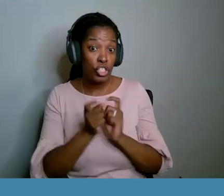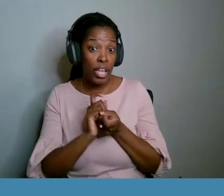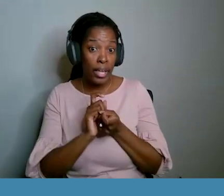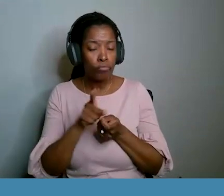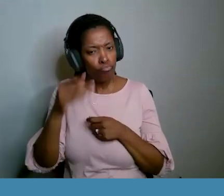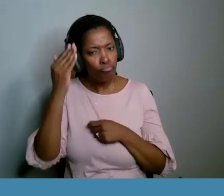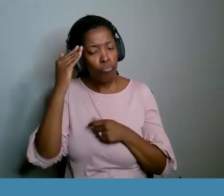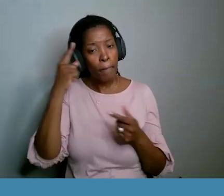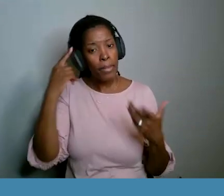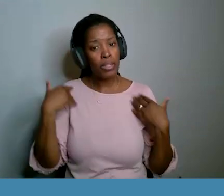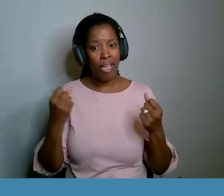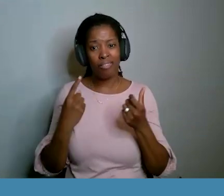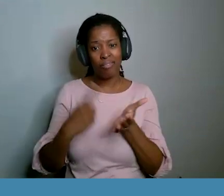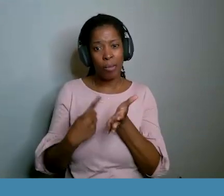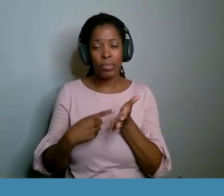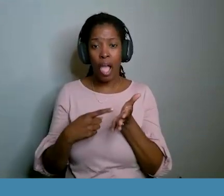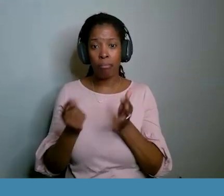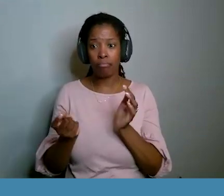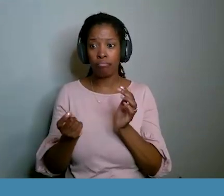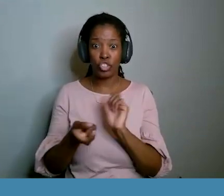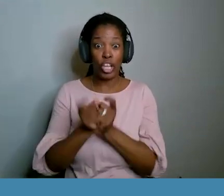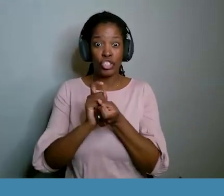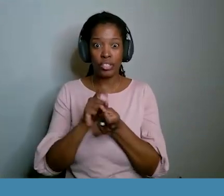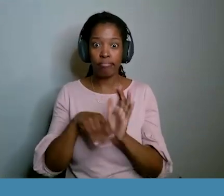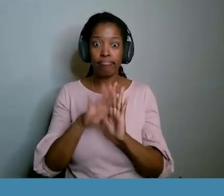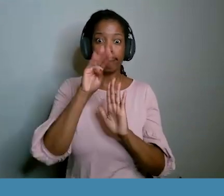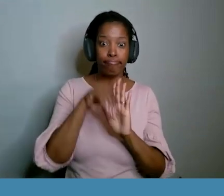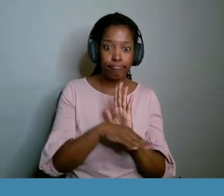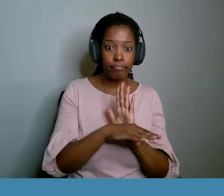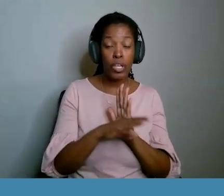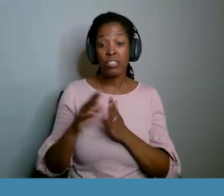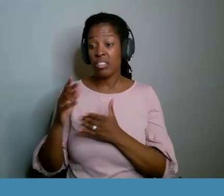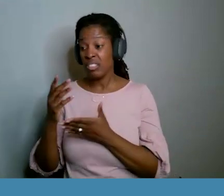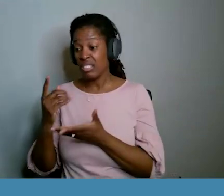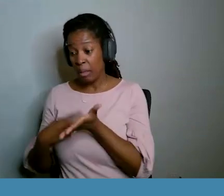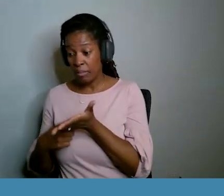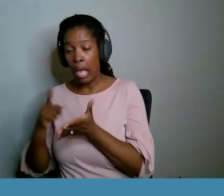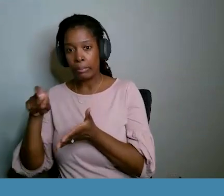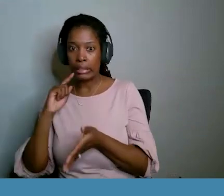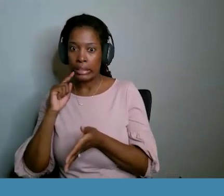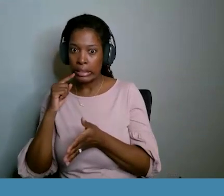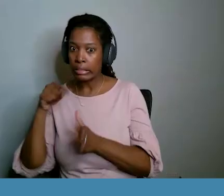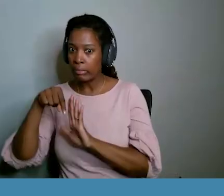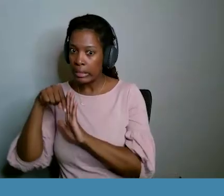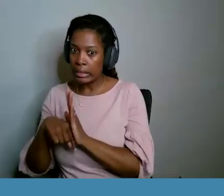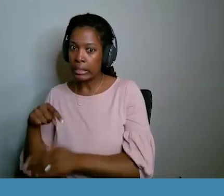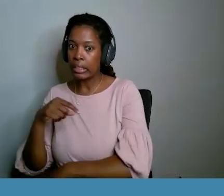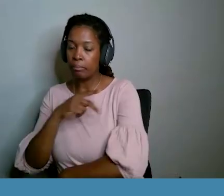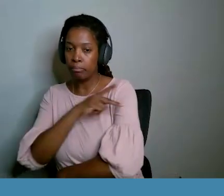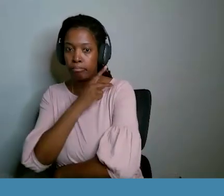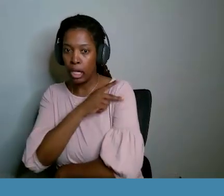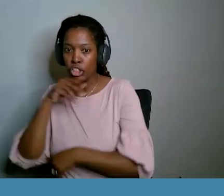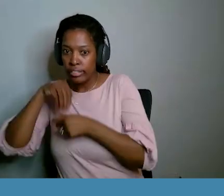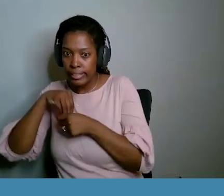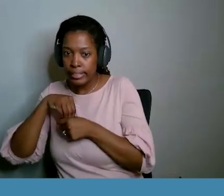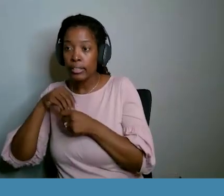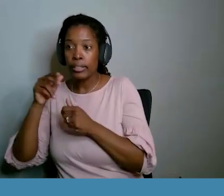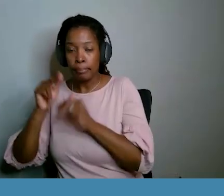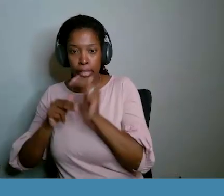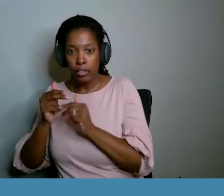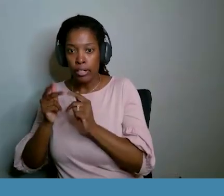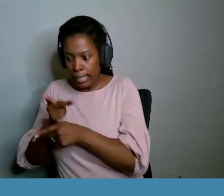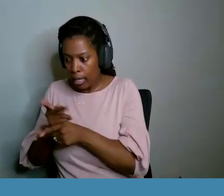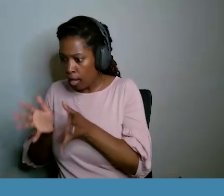and flows. So sometimes you may require more intensive treatment and an inpatient care. Other times you just need a little maintenance and outpatient care.